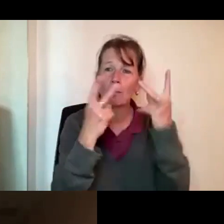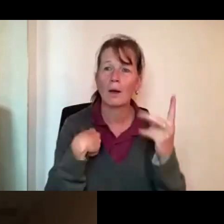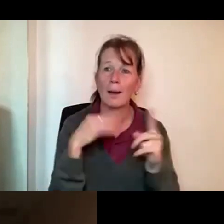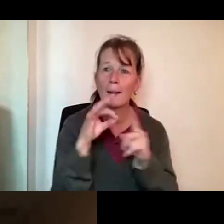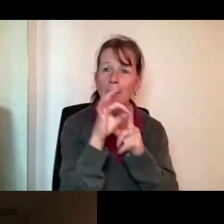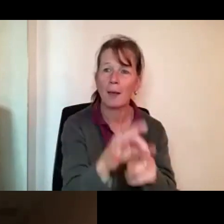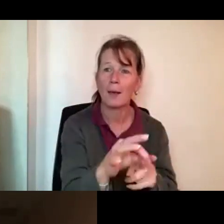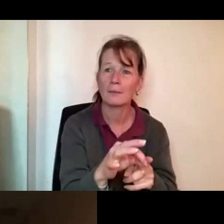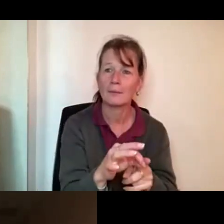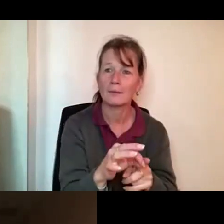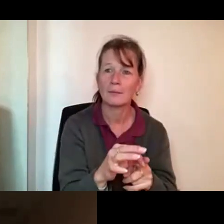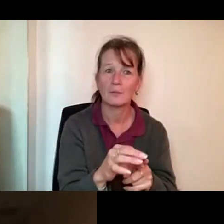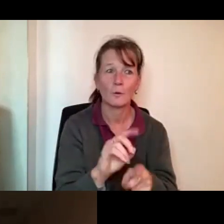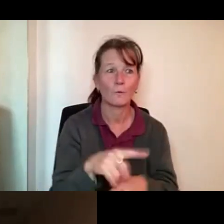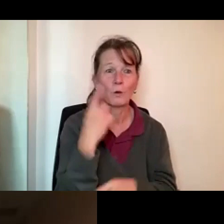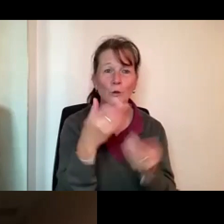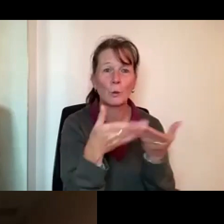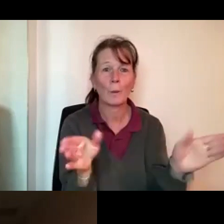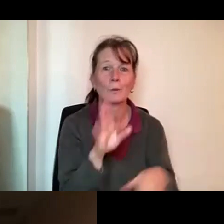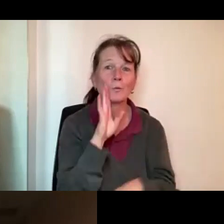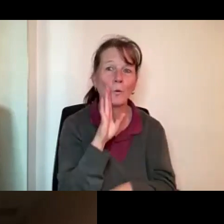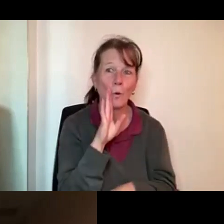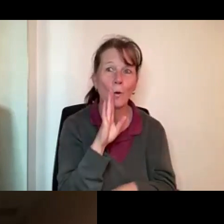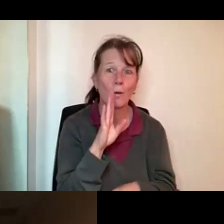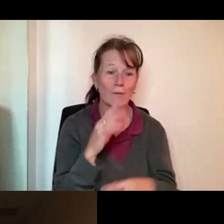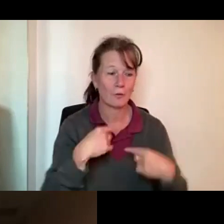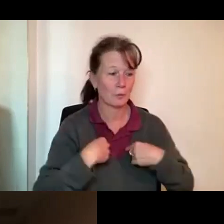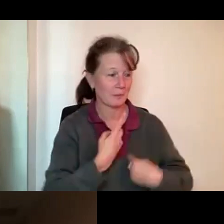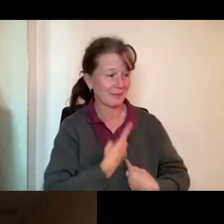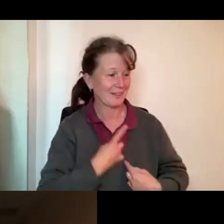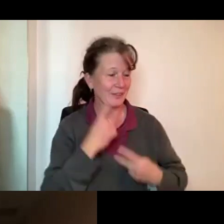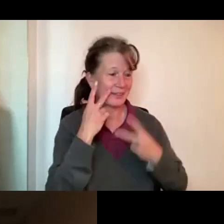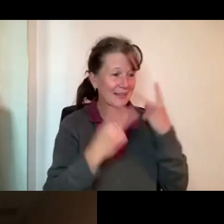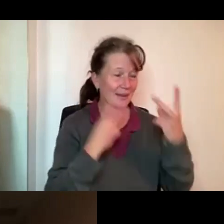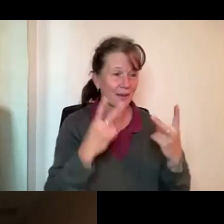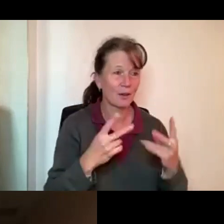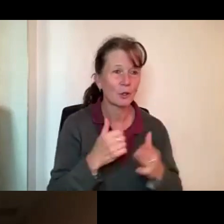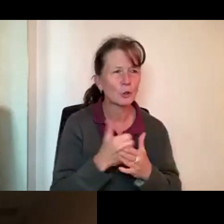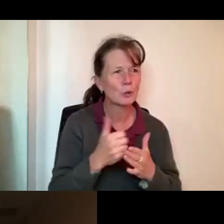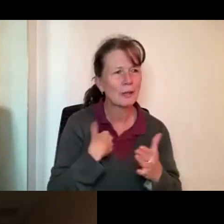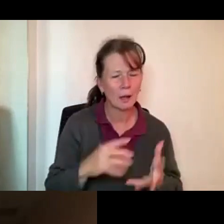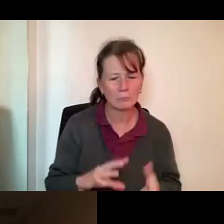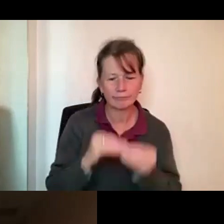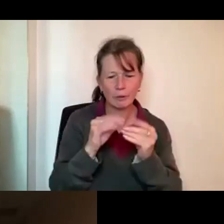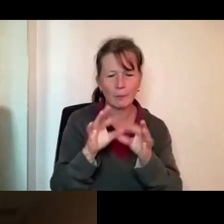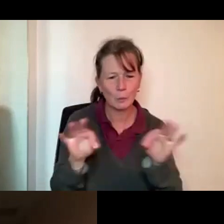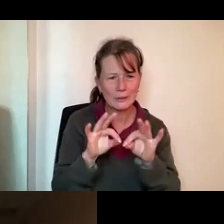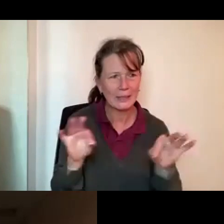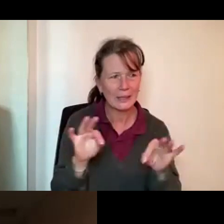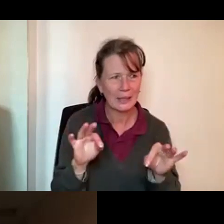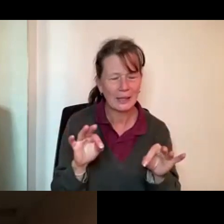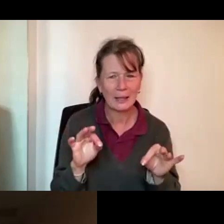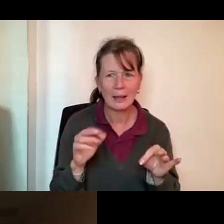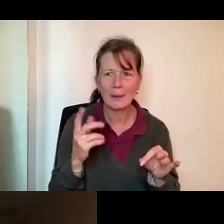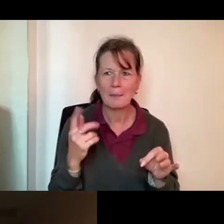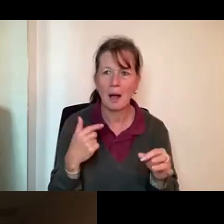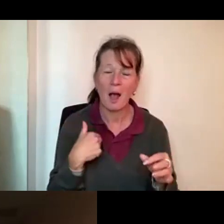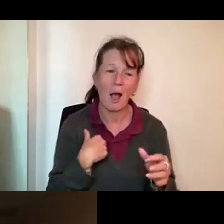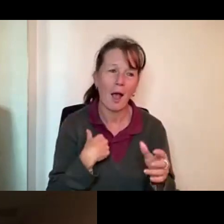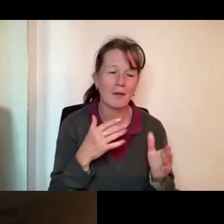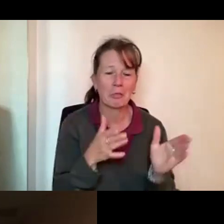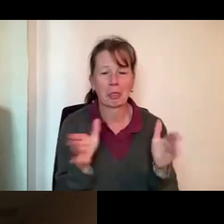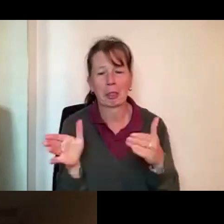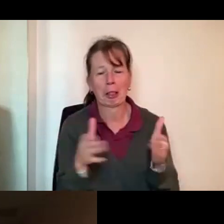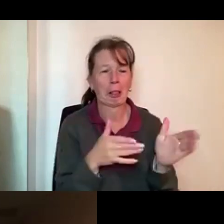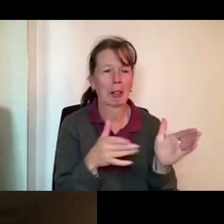It was the first open call that I'd ever done as a singer. I'm more from a composition background, but I do sort of metal and